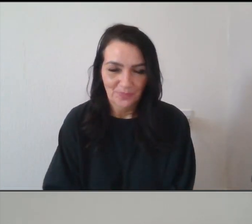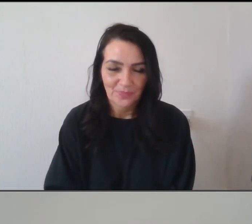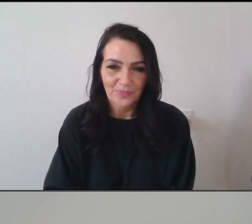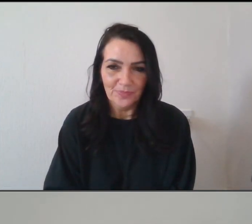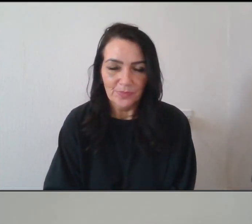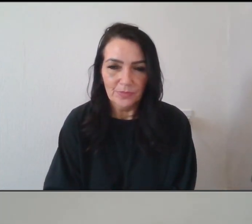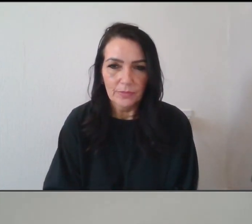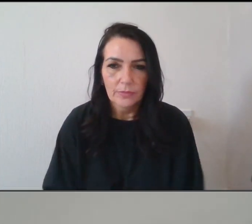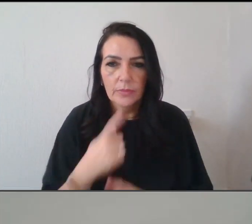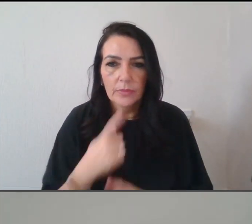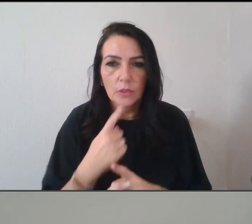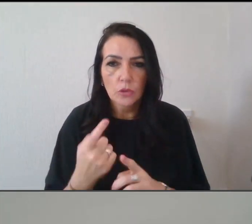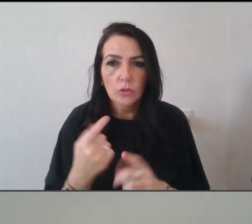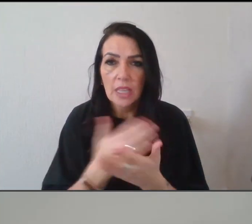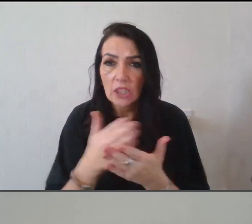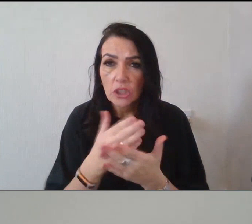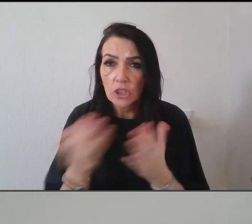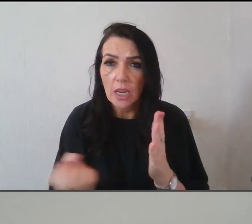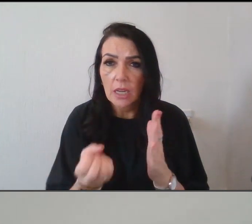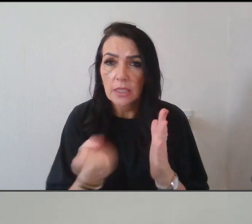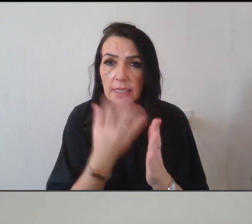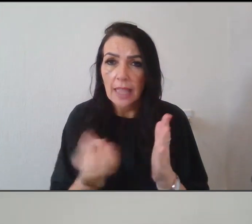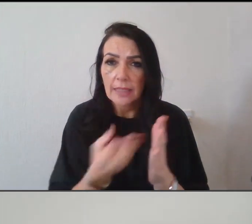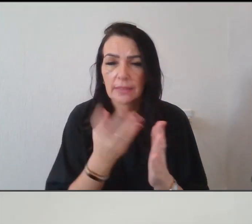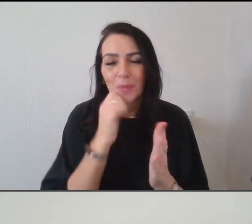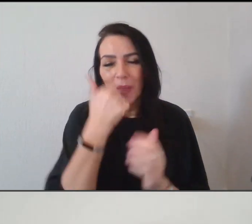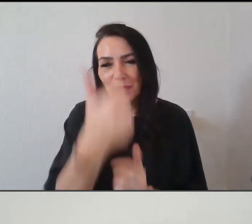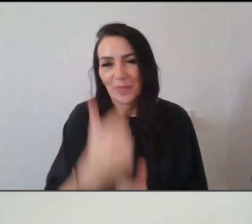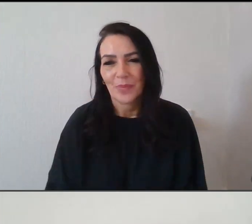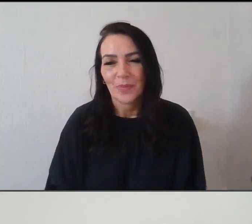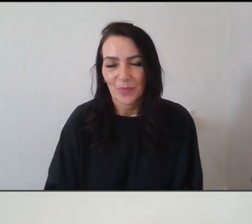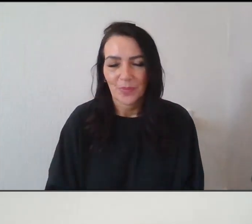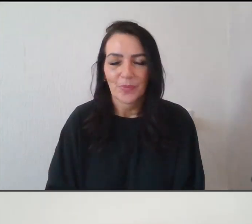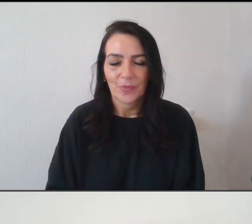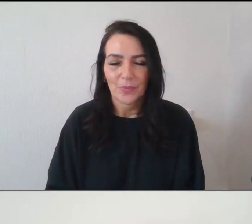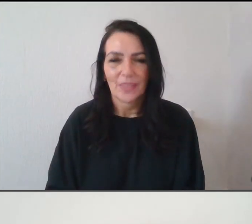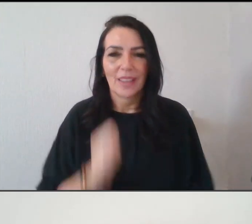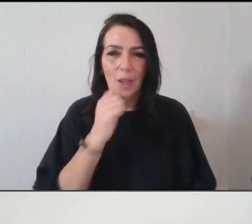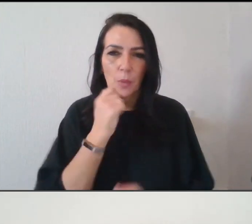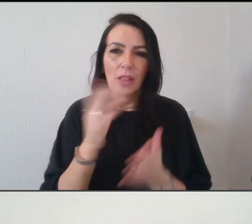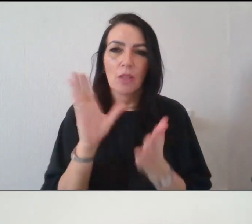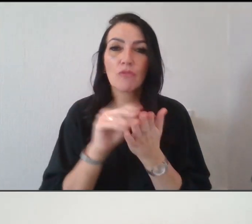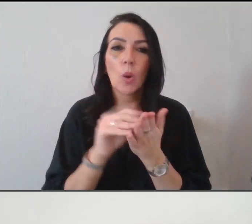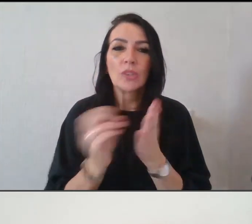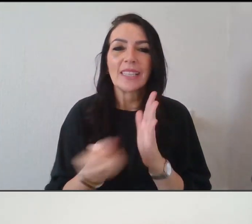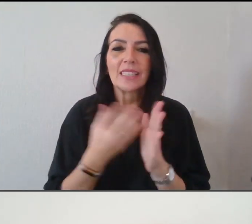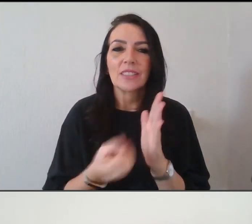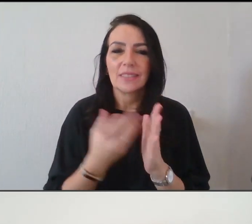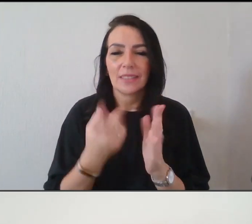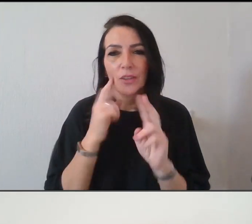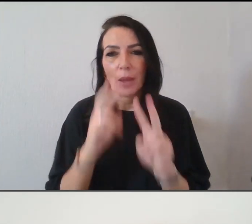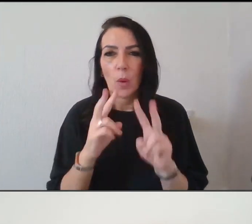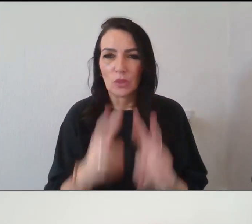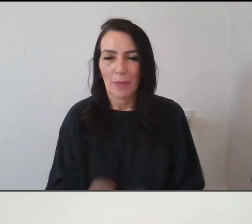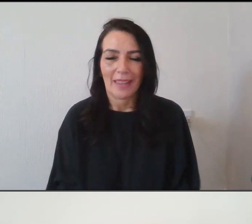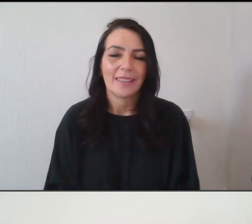mention about sharing the slides already? Yes, yeah. We'll share the slides in the recording, so you can refer back to